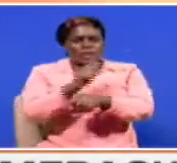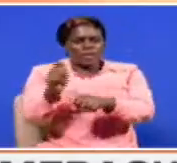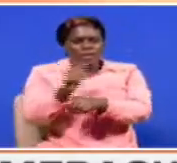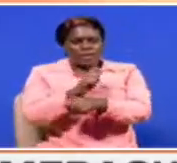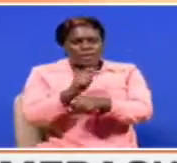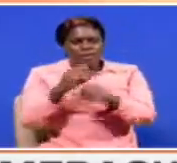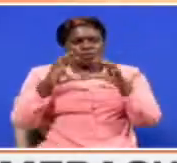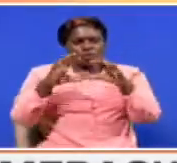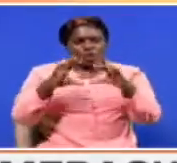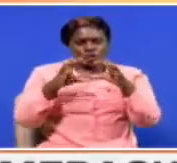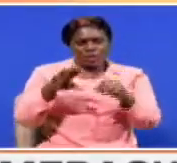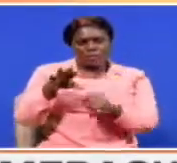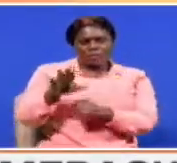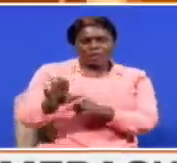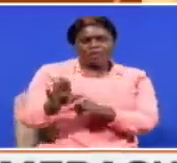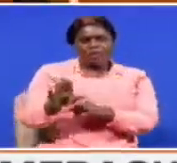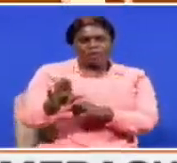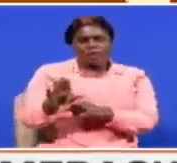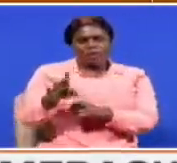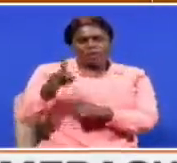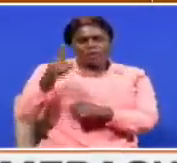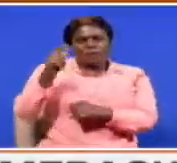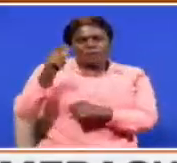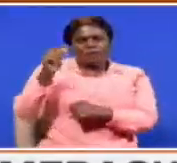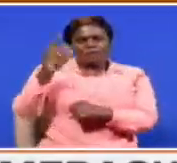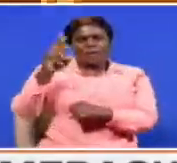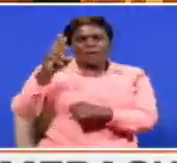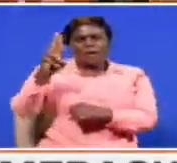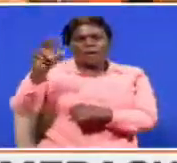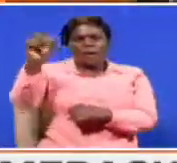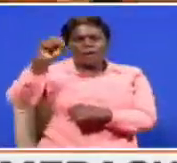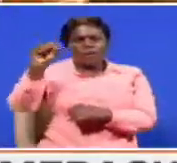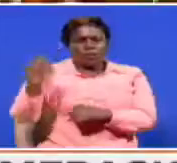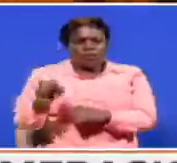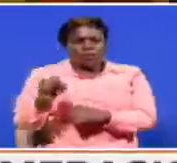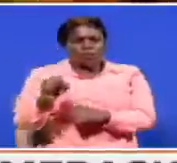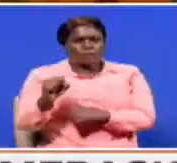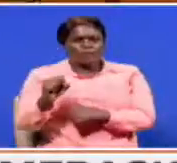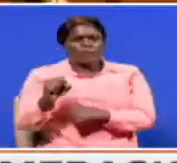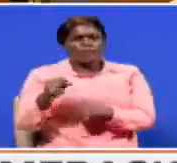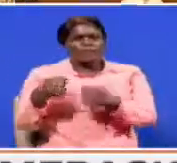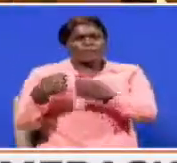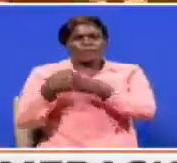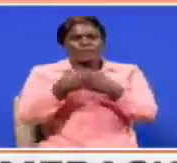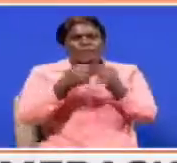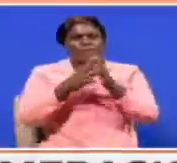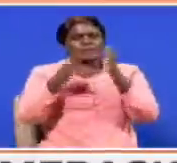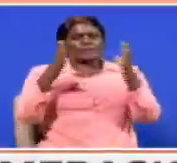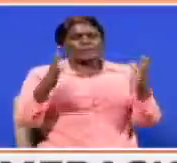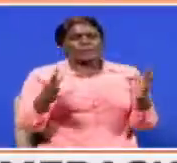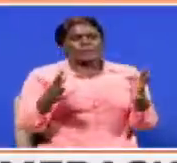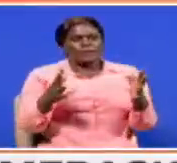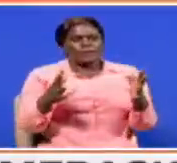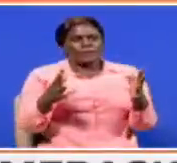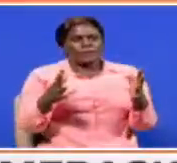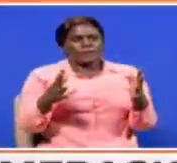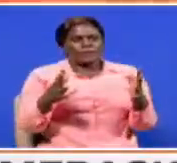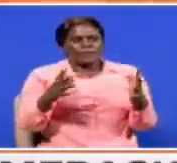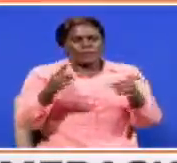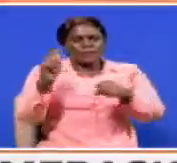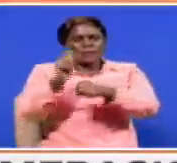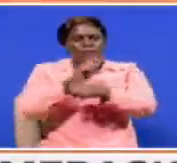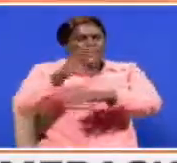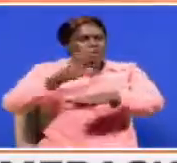the watchful eyes of head coach Tarus Gideon, and its biggest challenge has been lack of proper